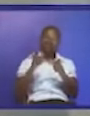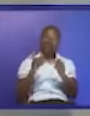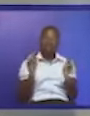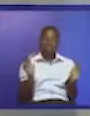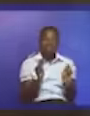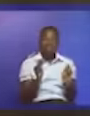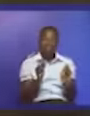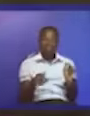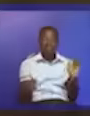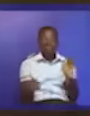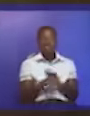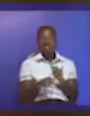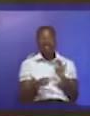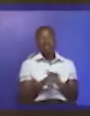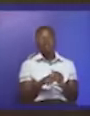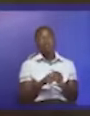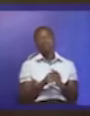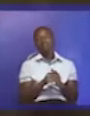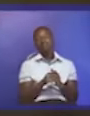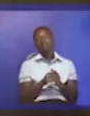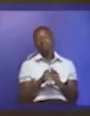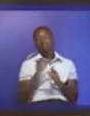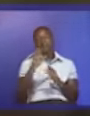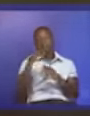hiding. It's